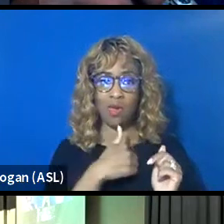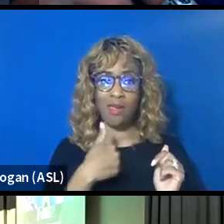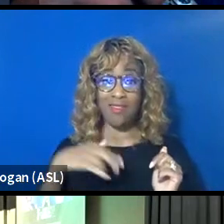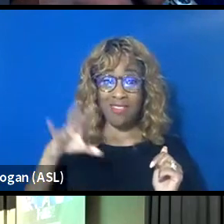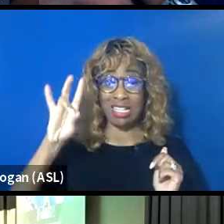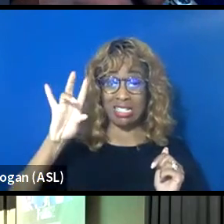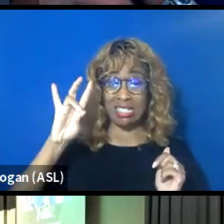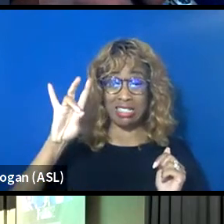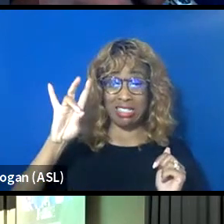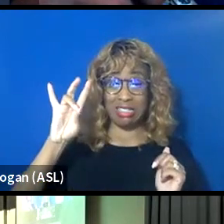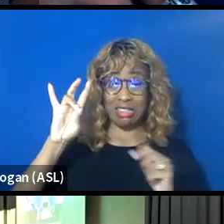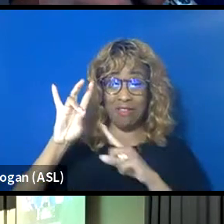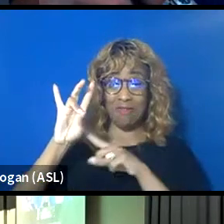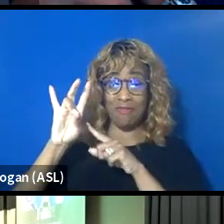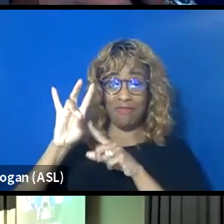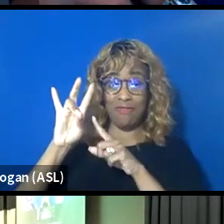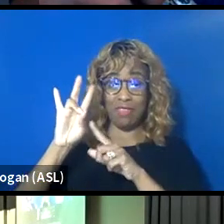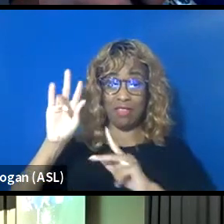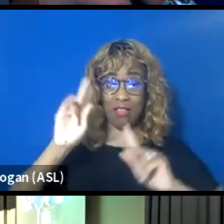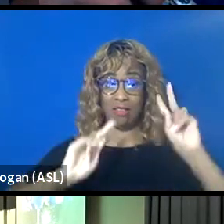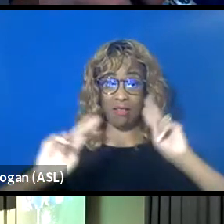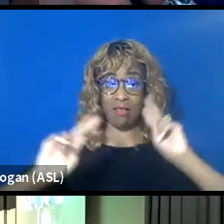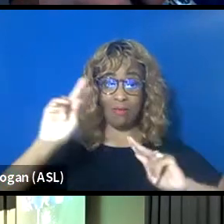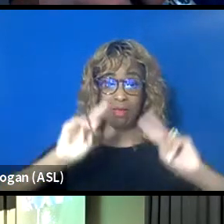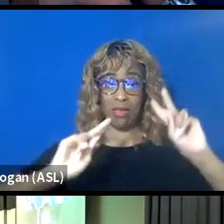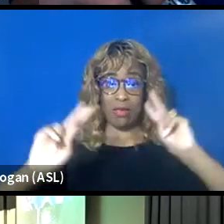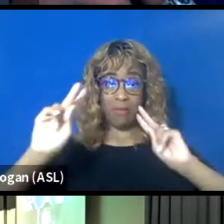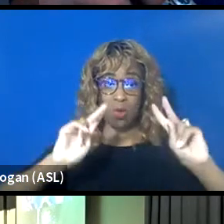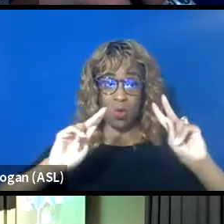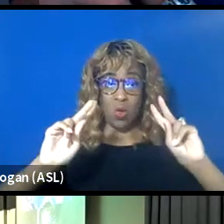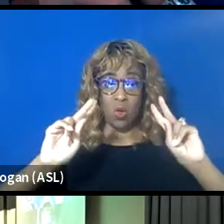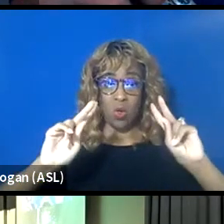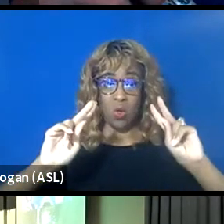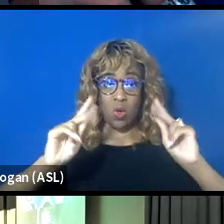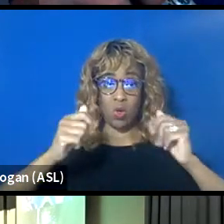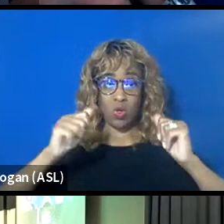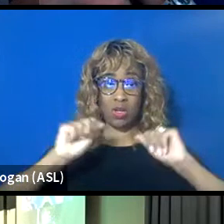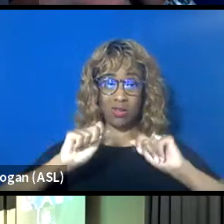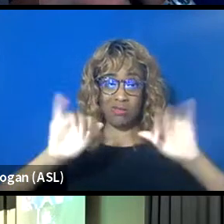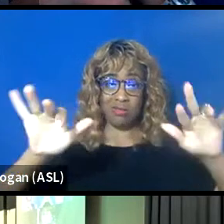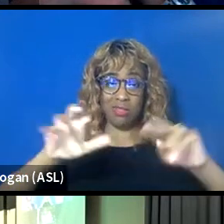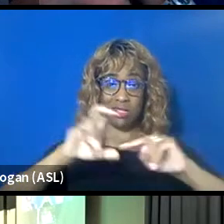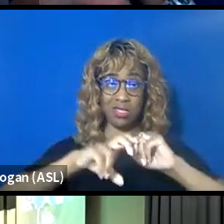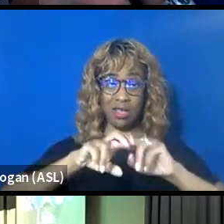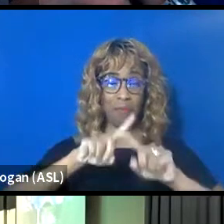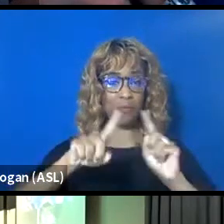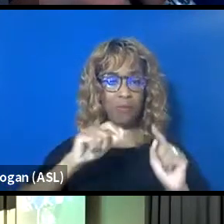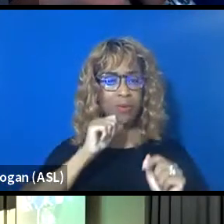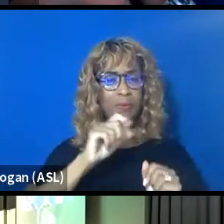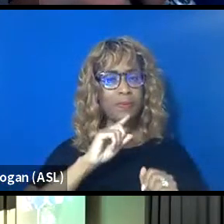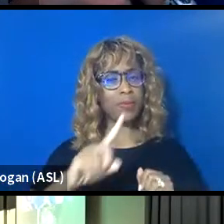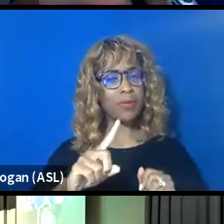7 people looking like they're about to be seated, but I'm not sure.